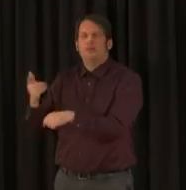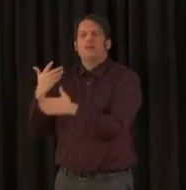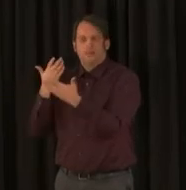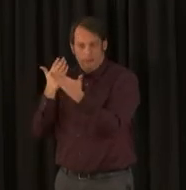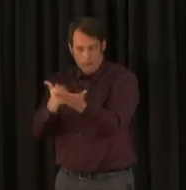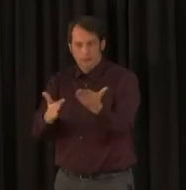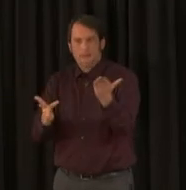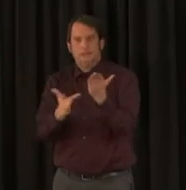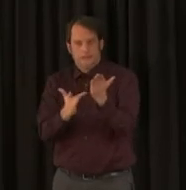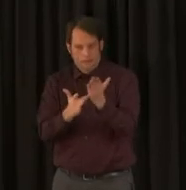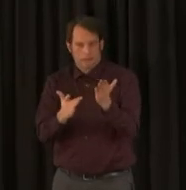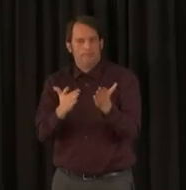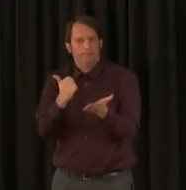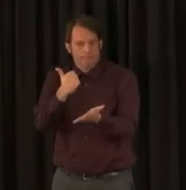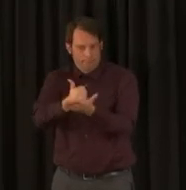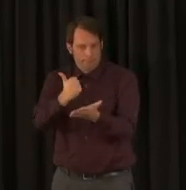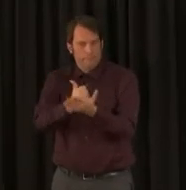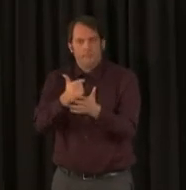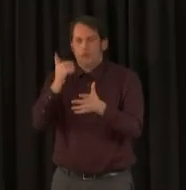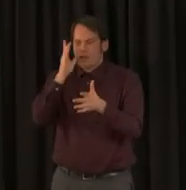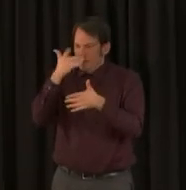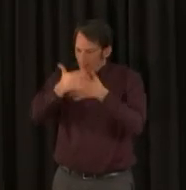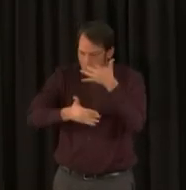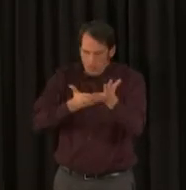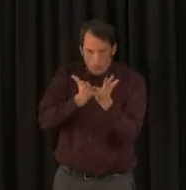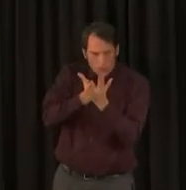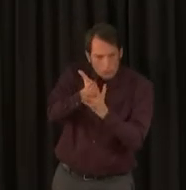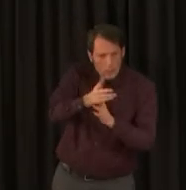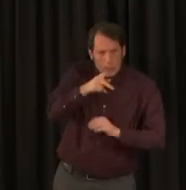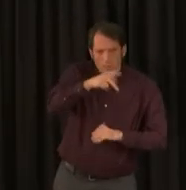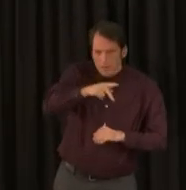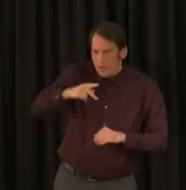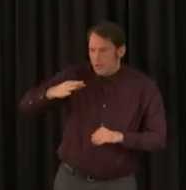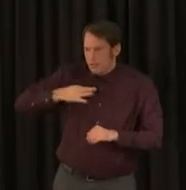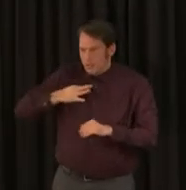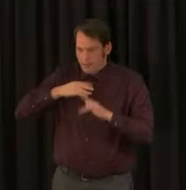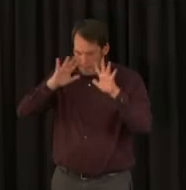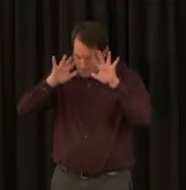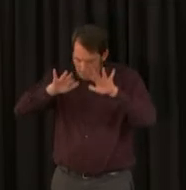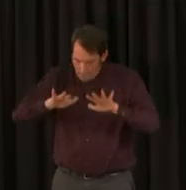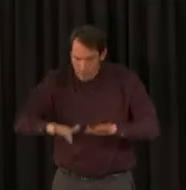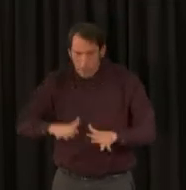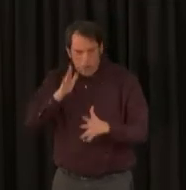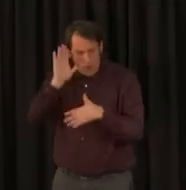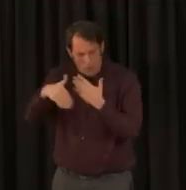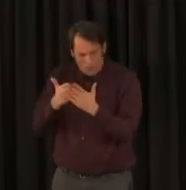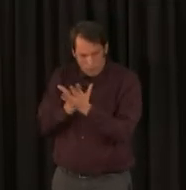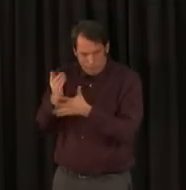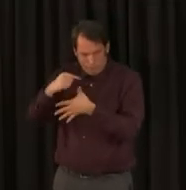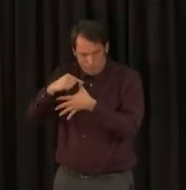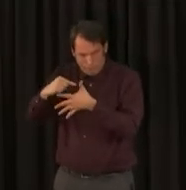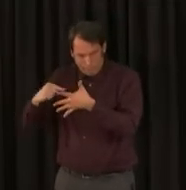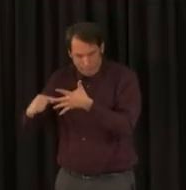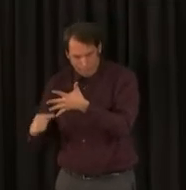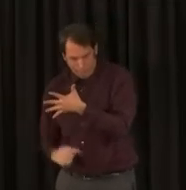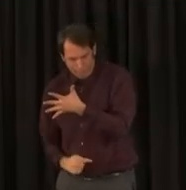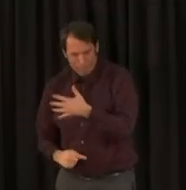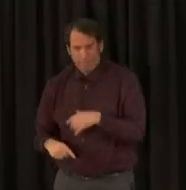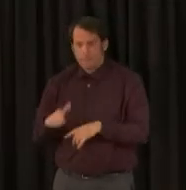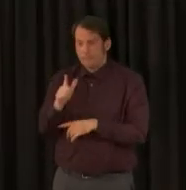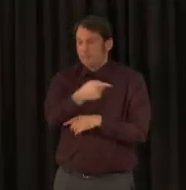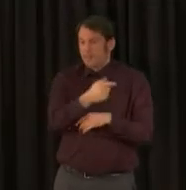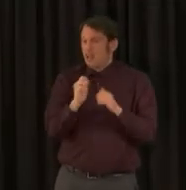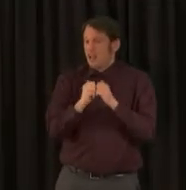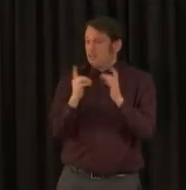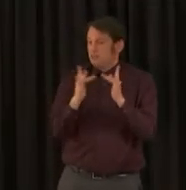people navigate through the PPP process. So the Chamber has a contact. It's Linda Curry at the Chamber.